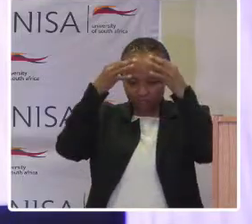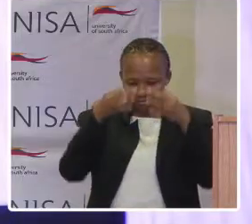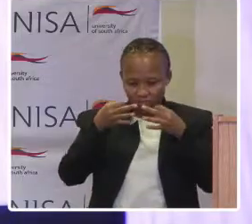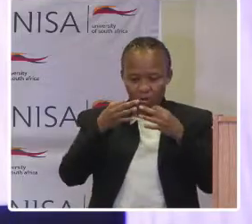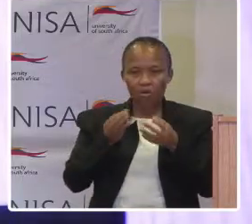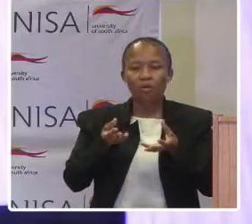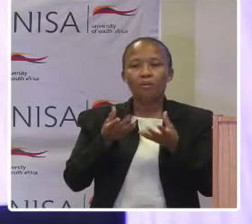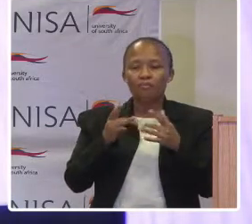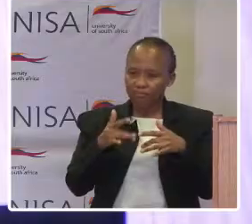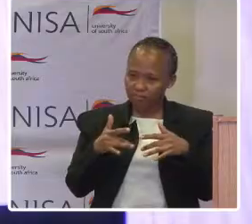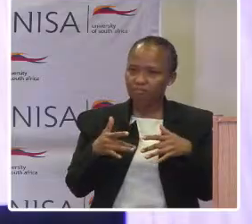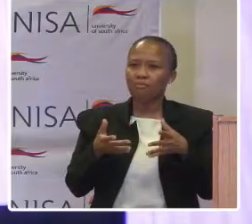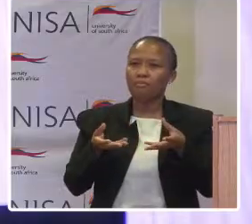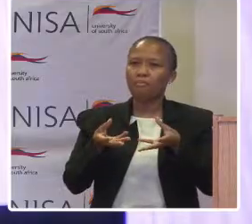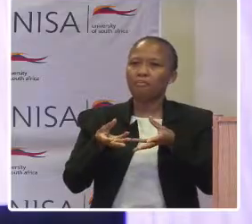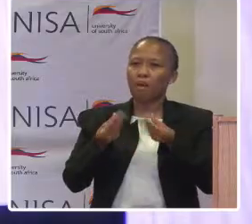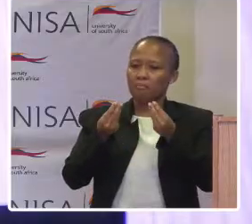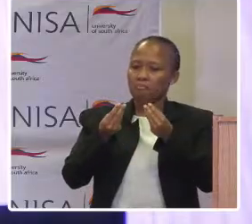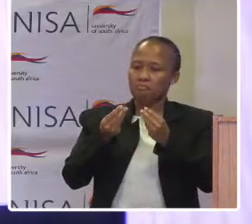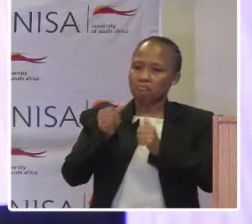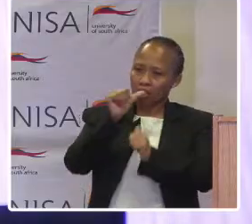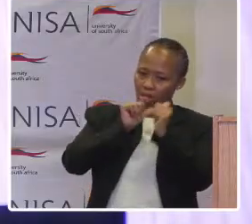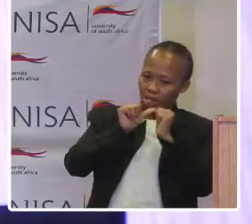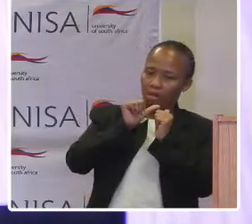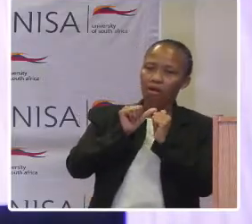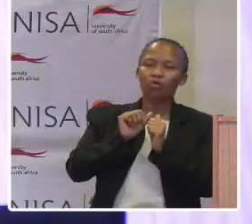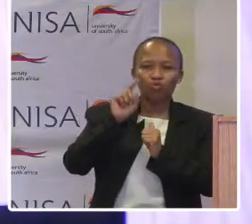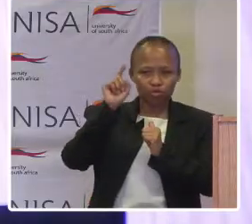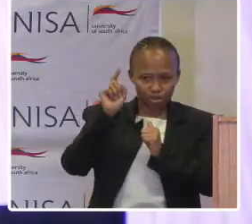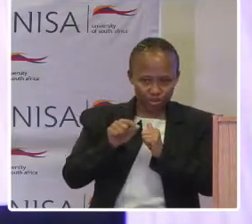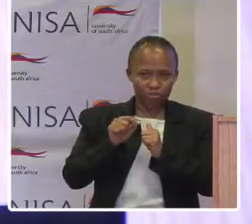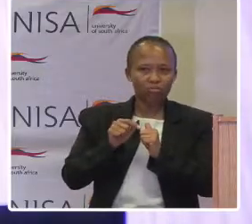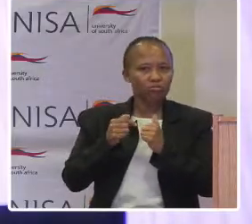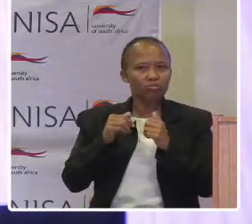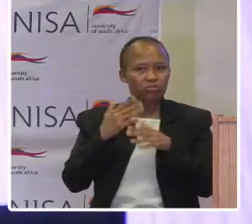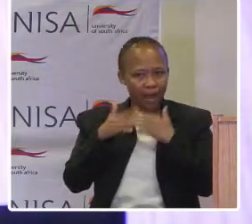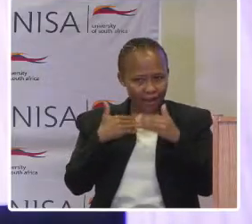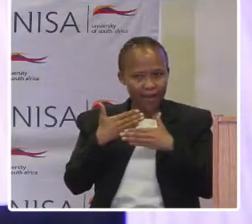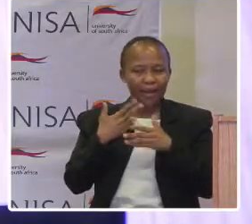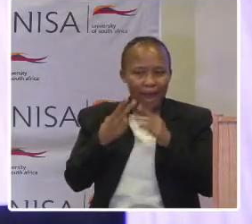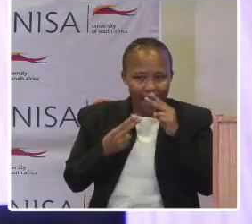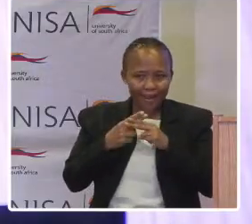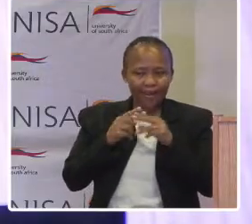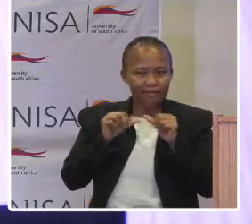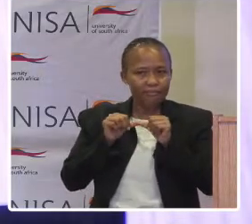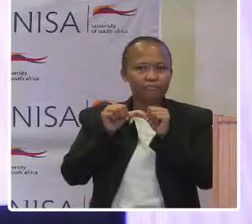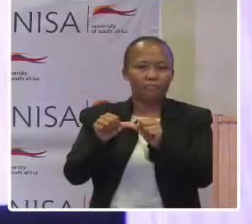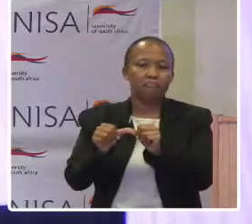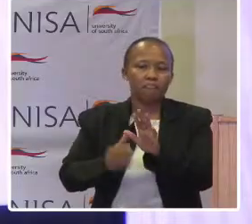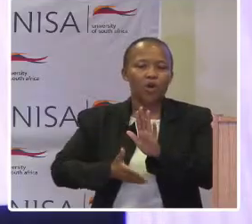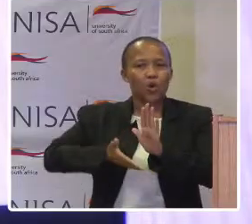lives and move on with our operations.